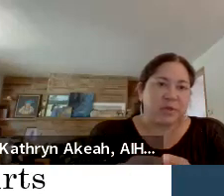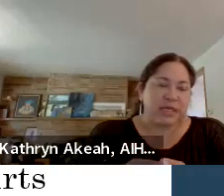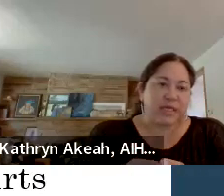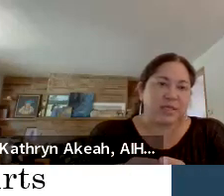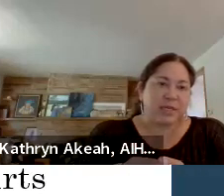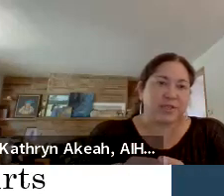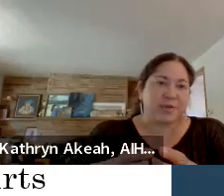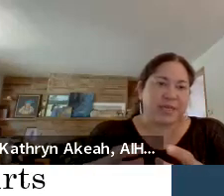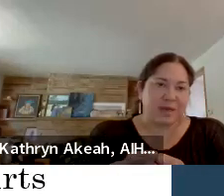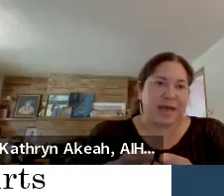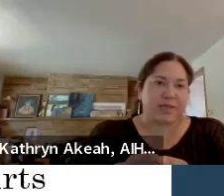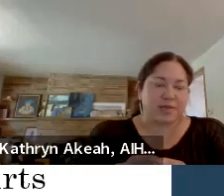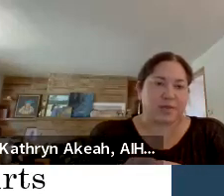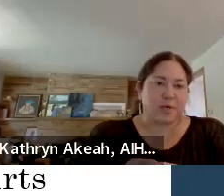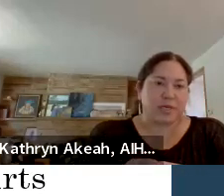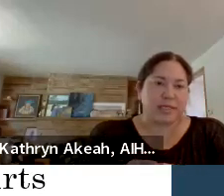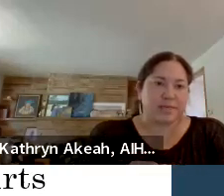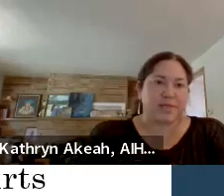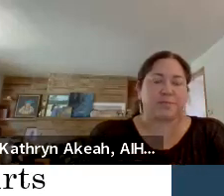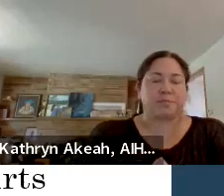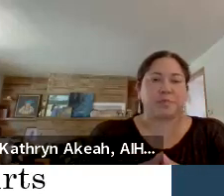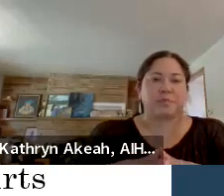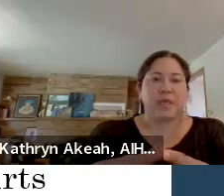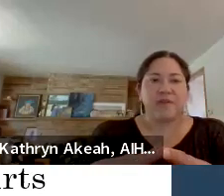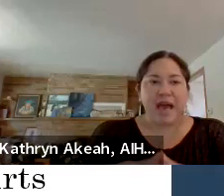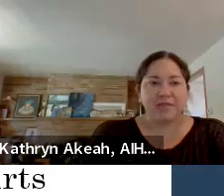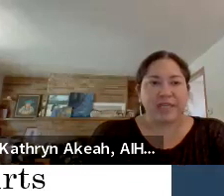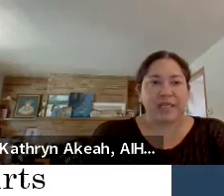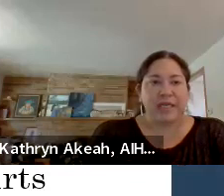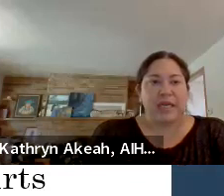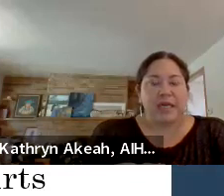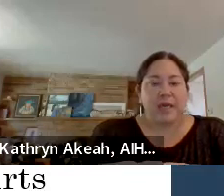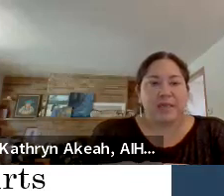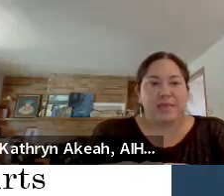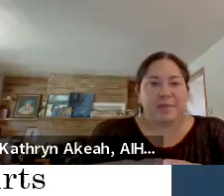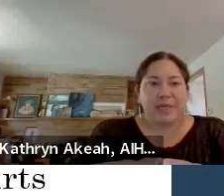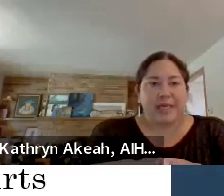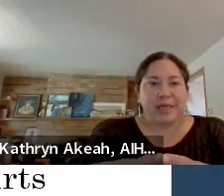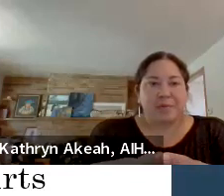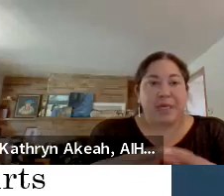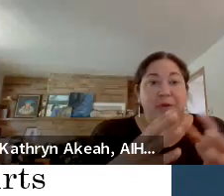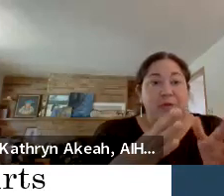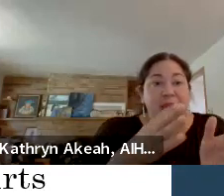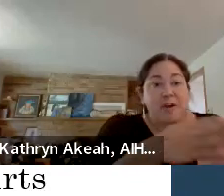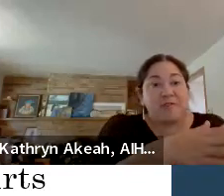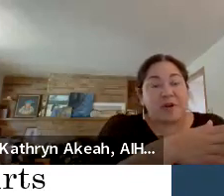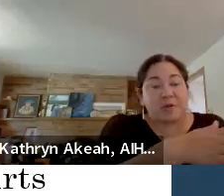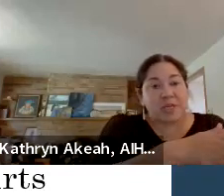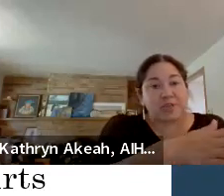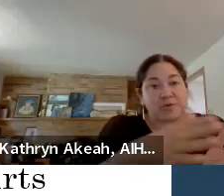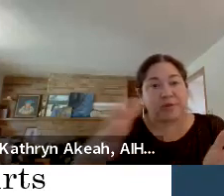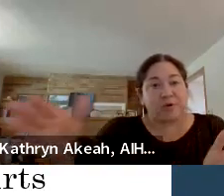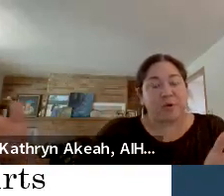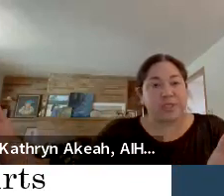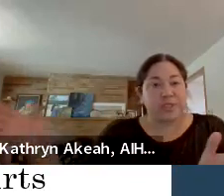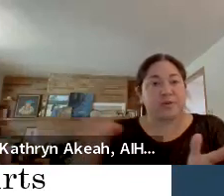run smoothly and to make sure that we can get back to those core concepts of having somebody being cared for and